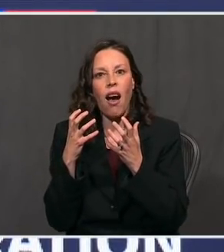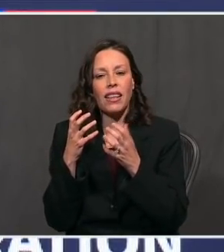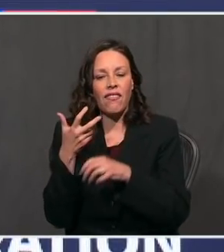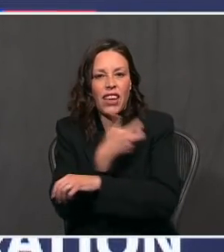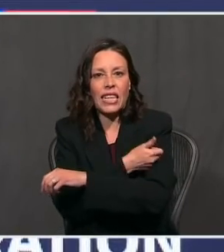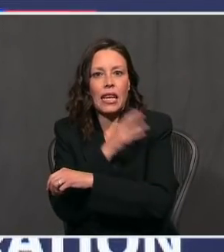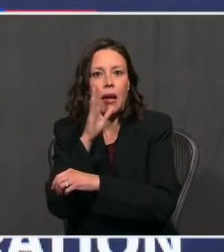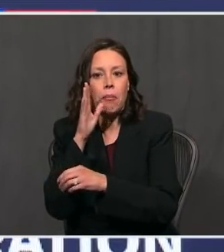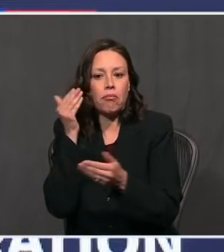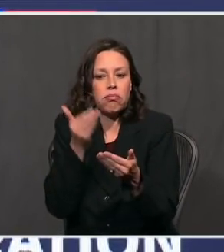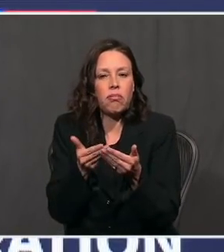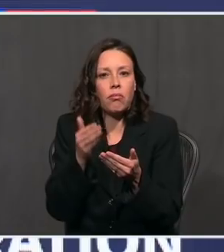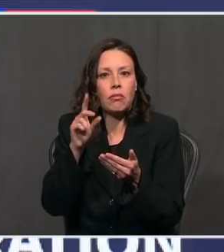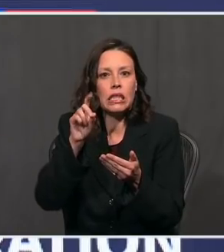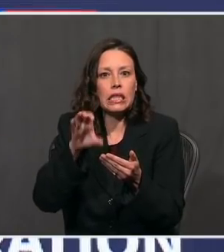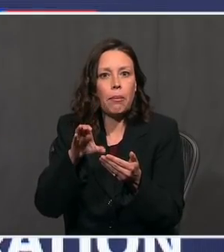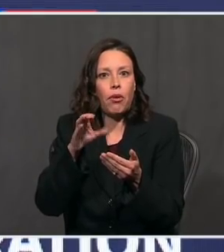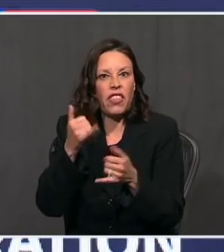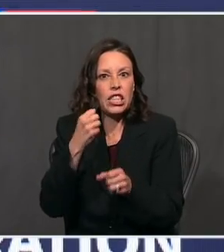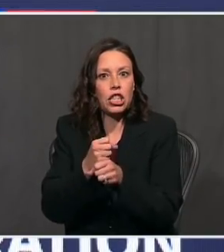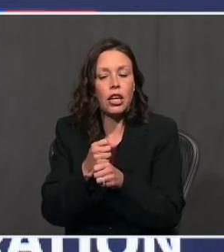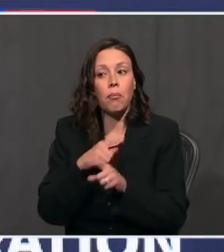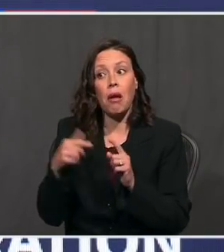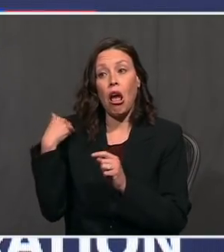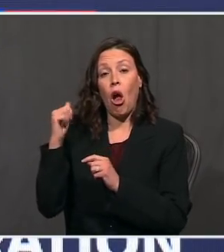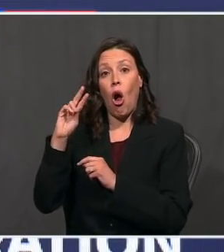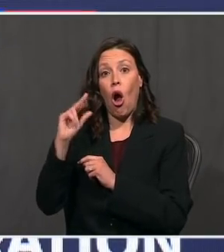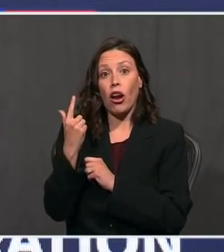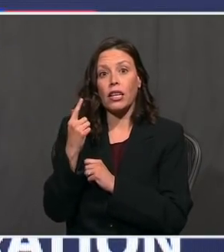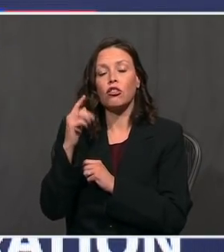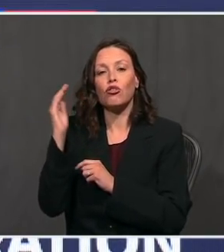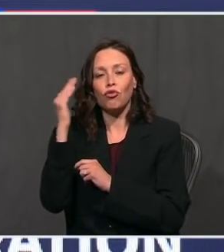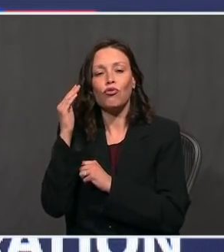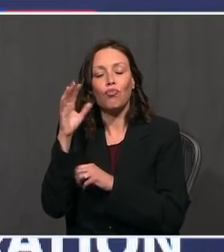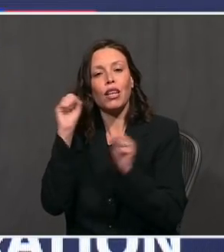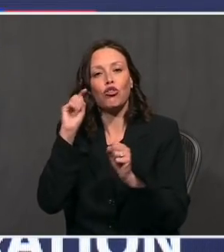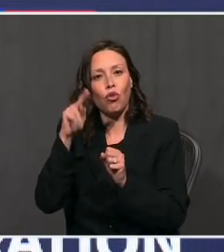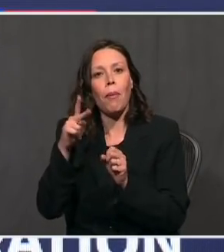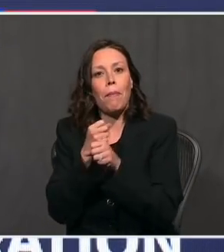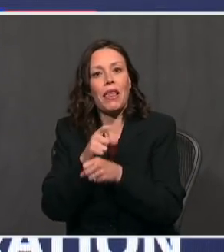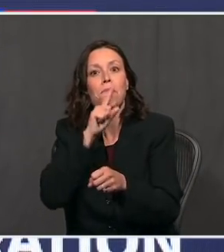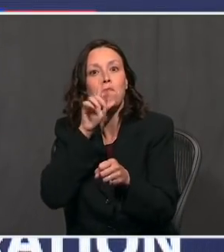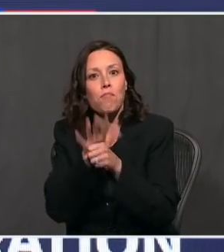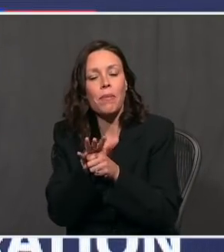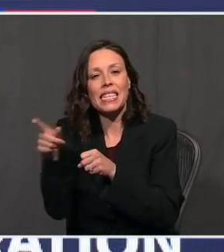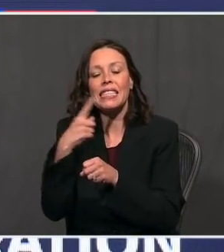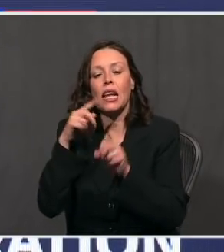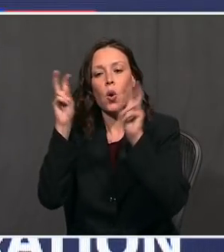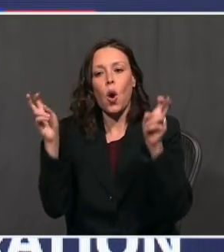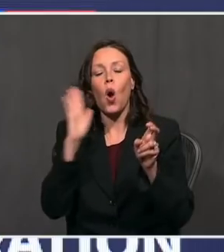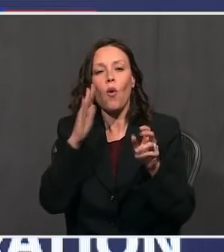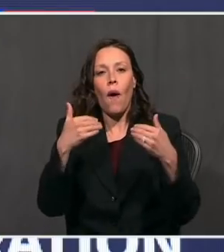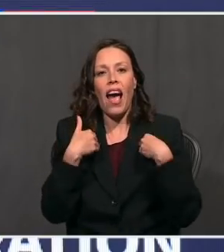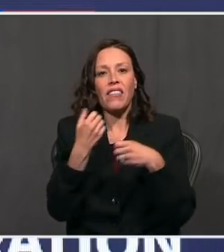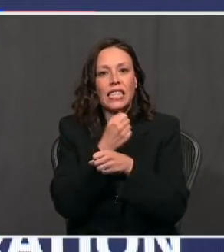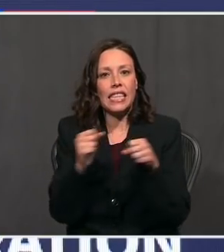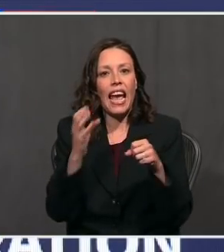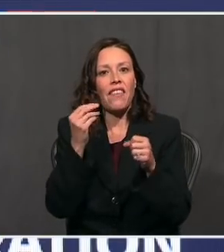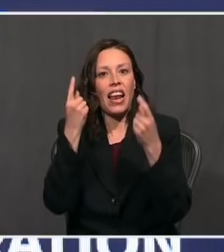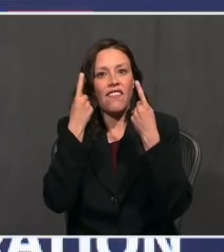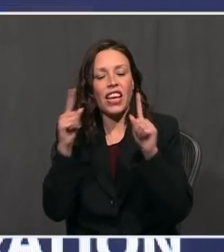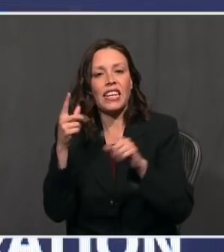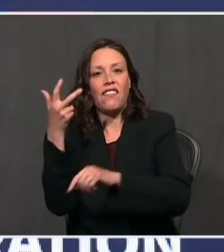by the end of the year, but in August, President Trump made a promise. He actually said, and I quote, "We will have a safe and effective